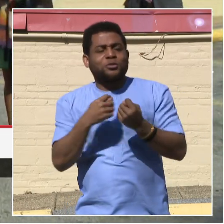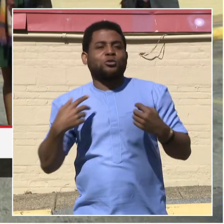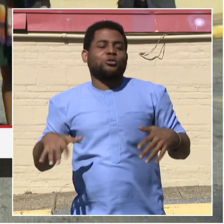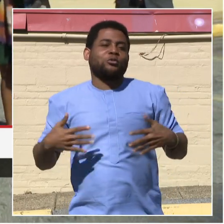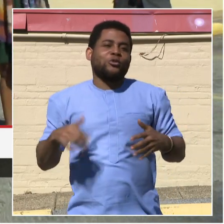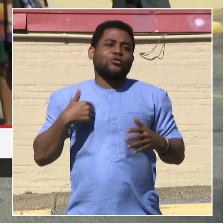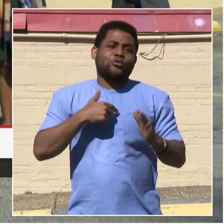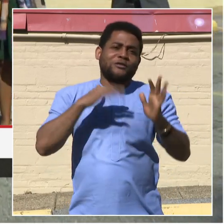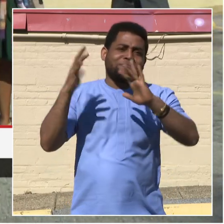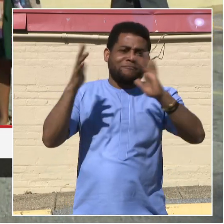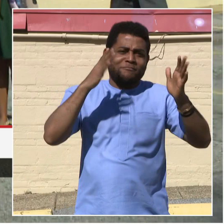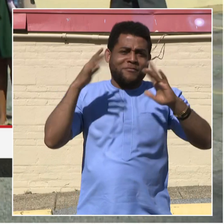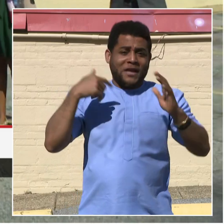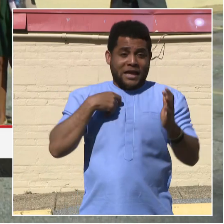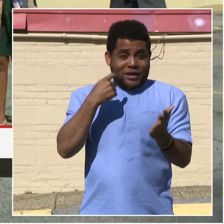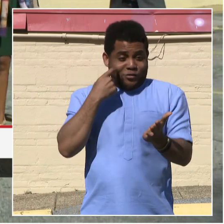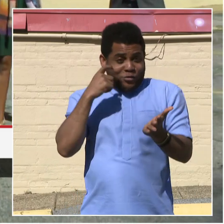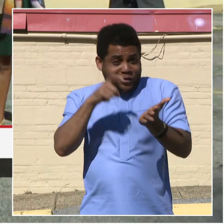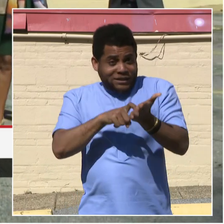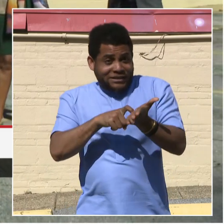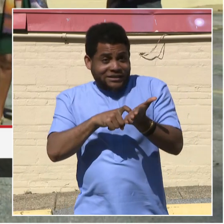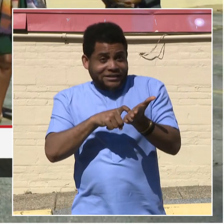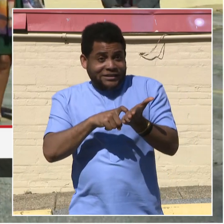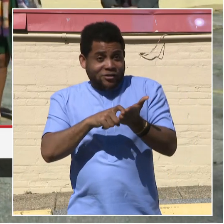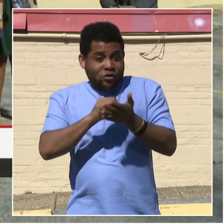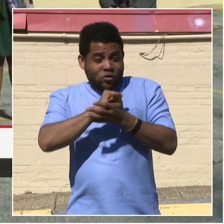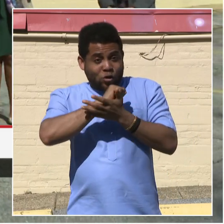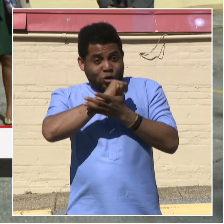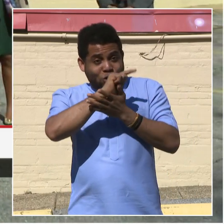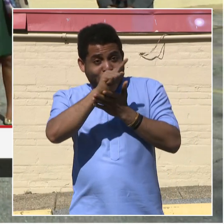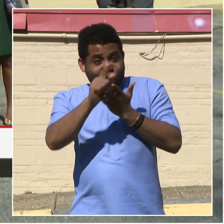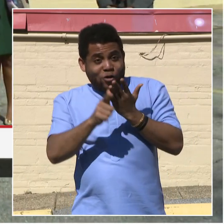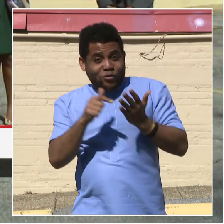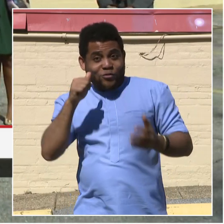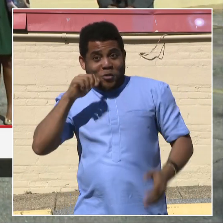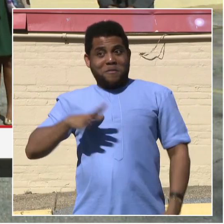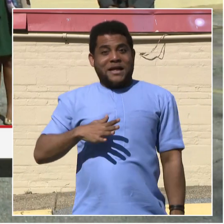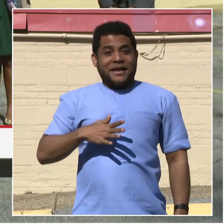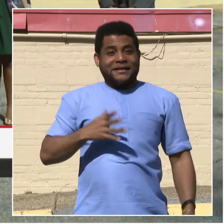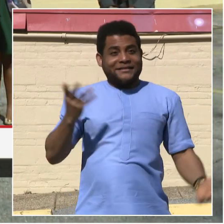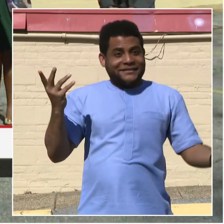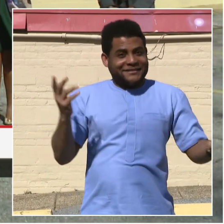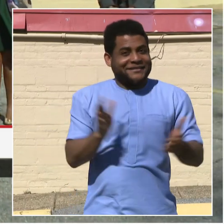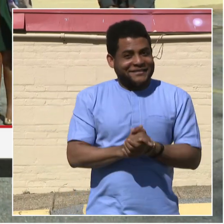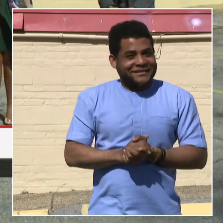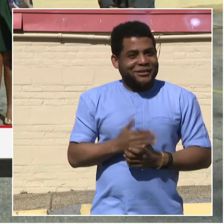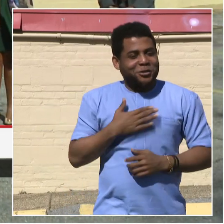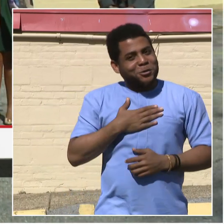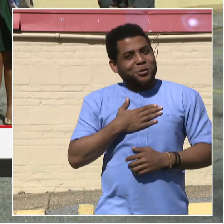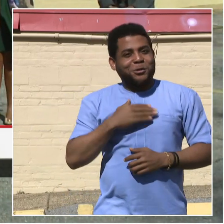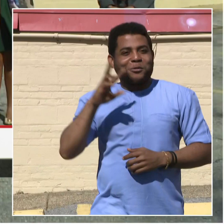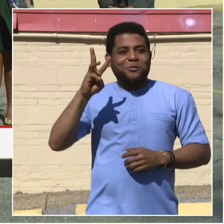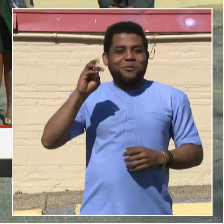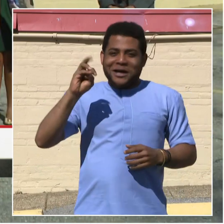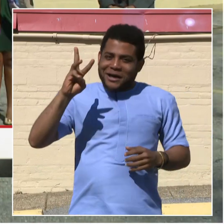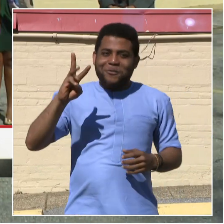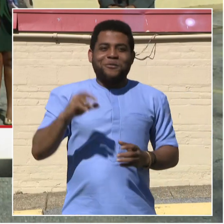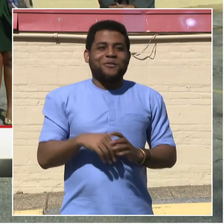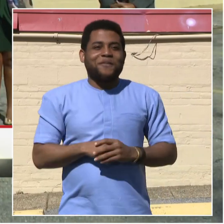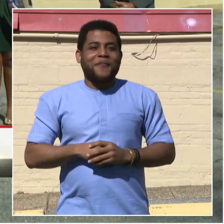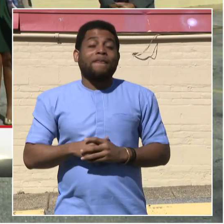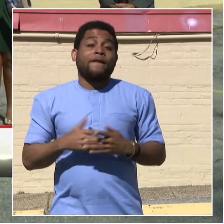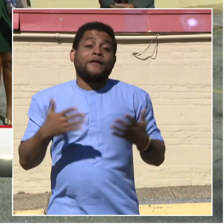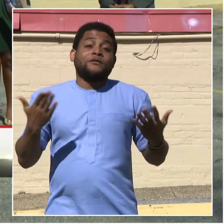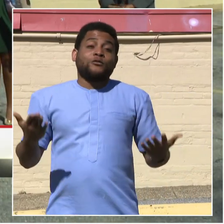thread? They're all women. That's right. So with that, DEMPED has a couple of